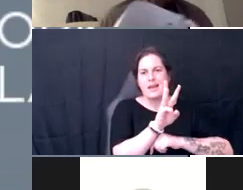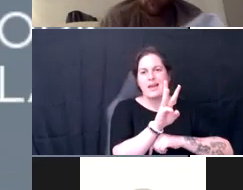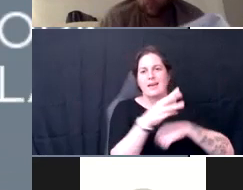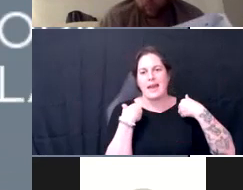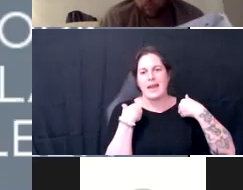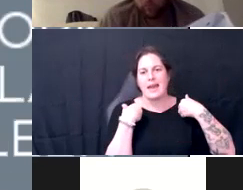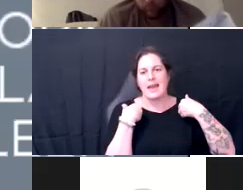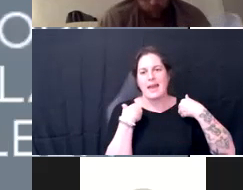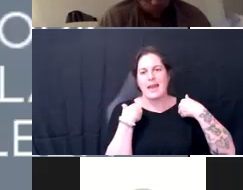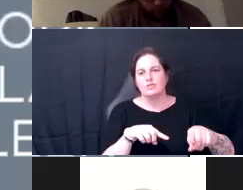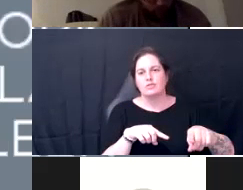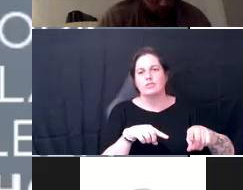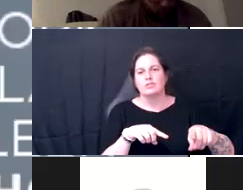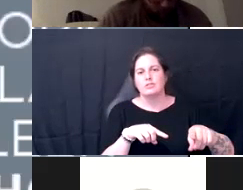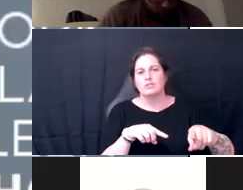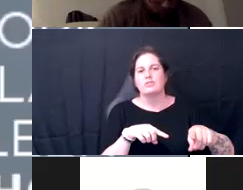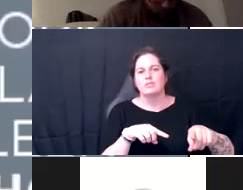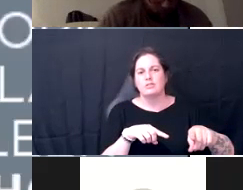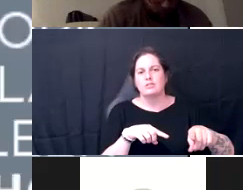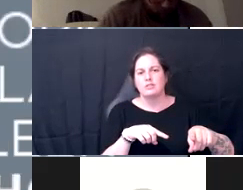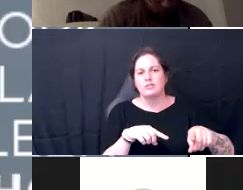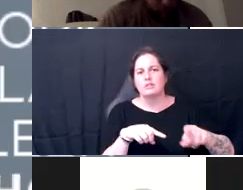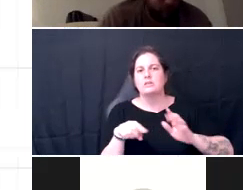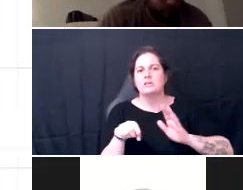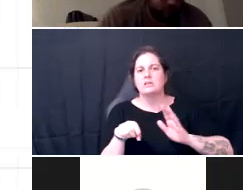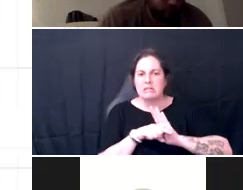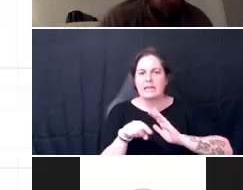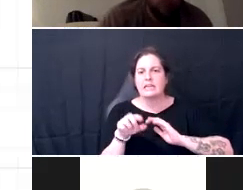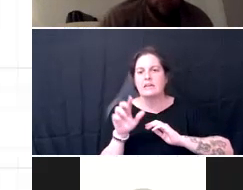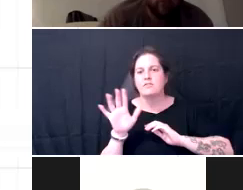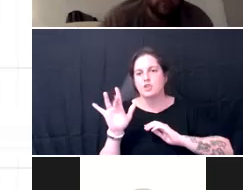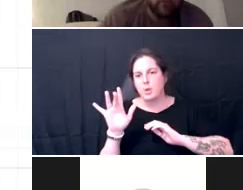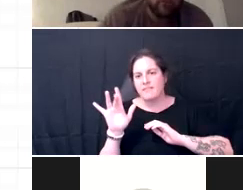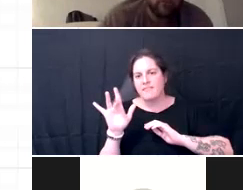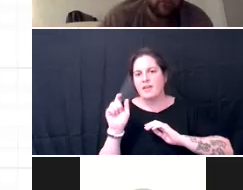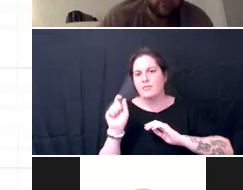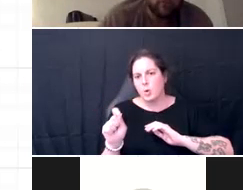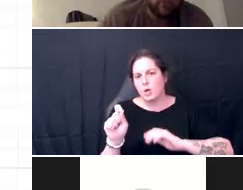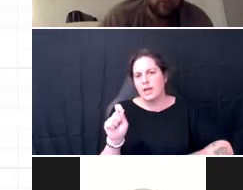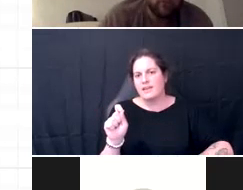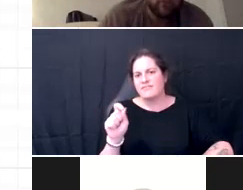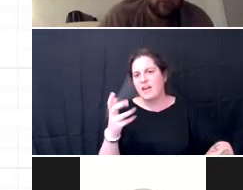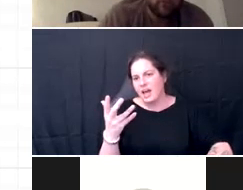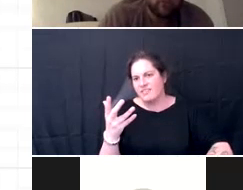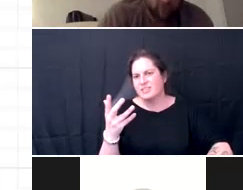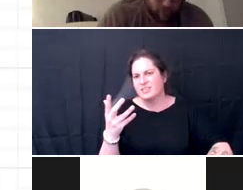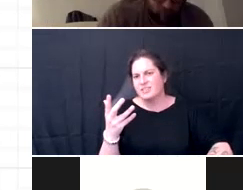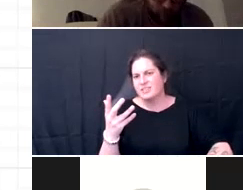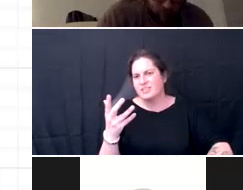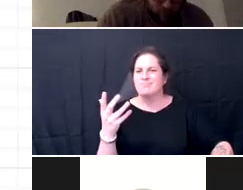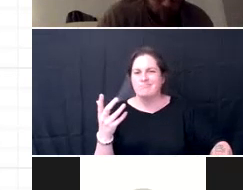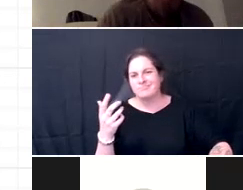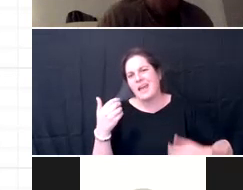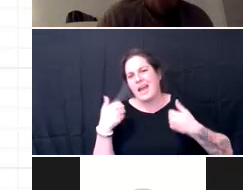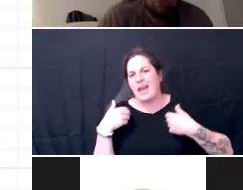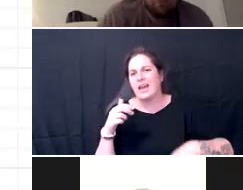minus 25.5 meters per second. and I got minus 25.48. They round